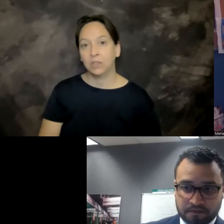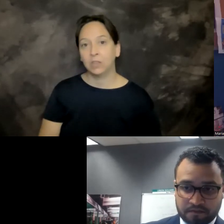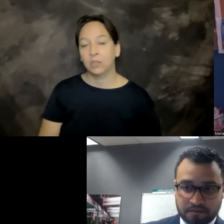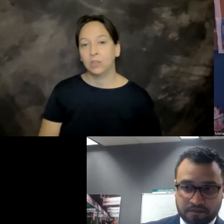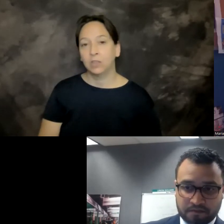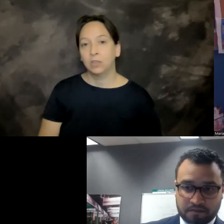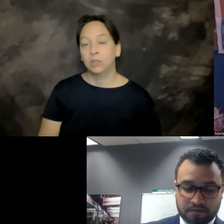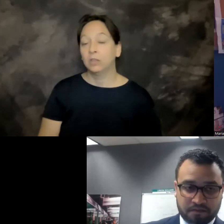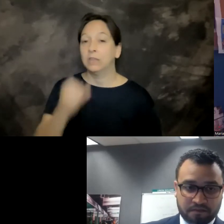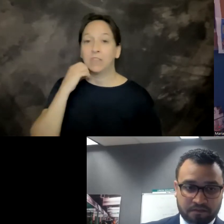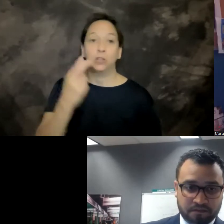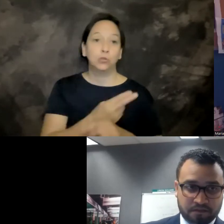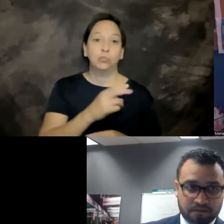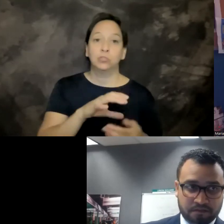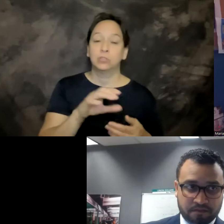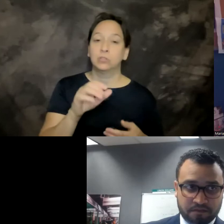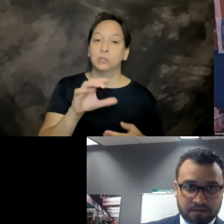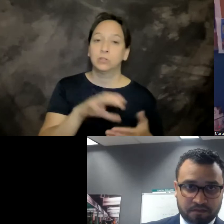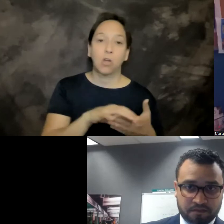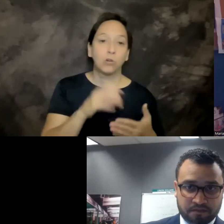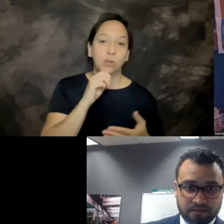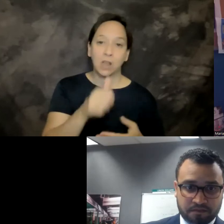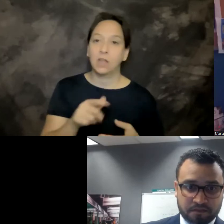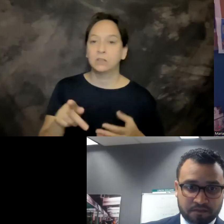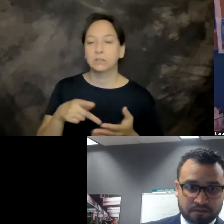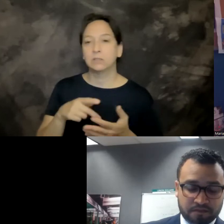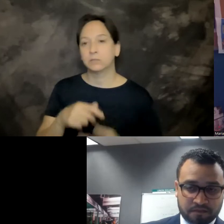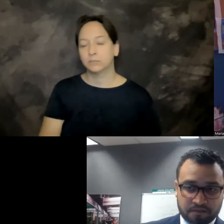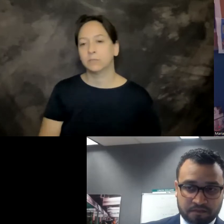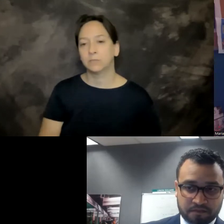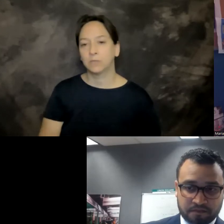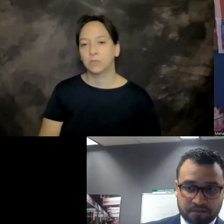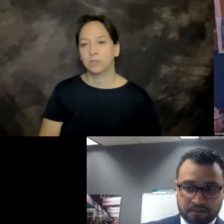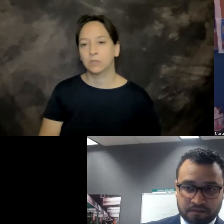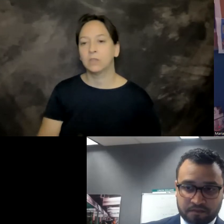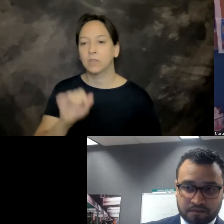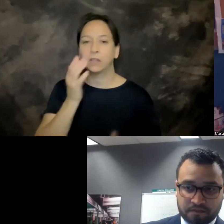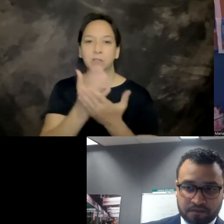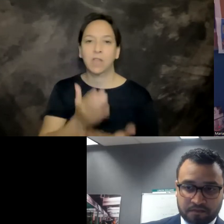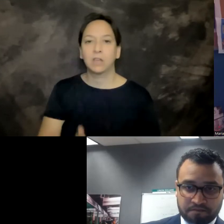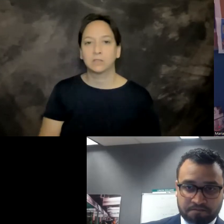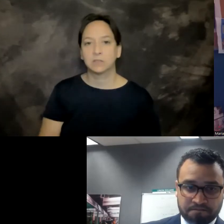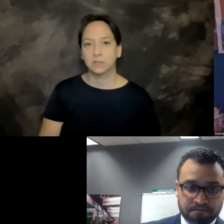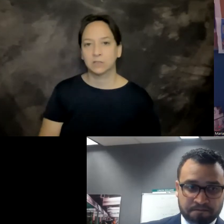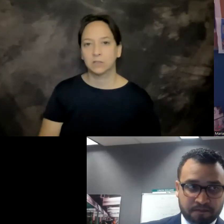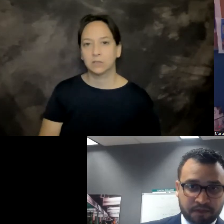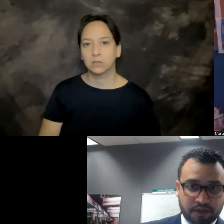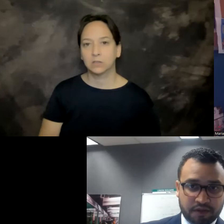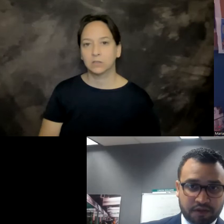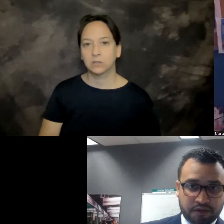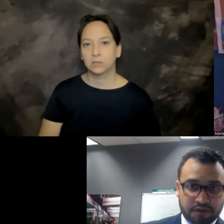or not, they're using a weekly pass or they're paying as they get on. And that's the facts. Thank you,